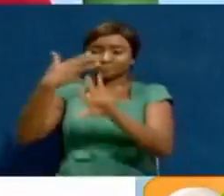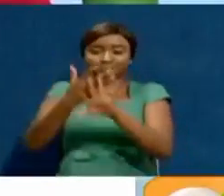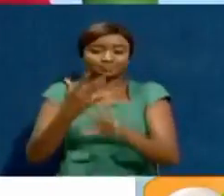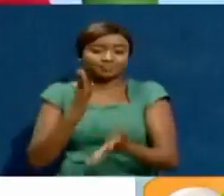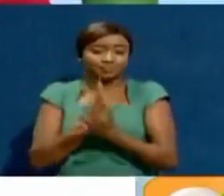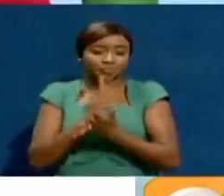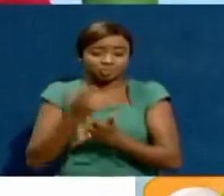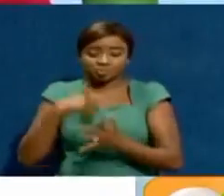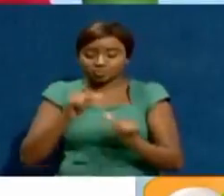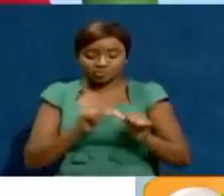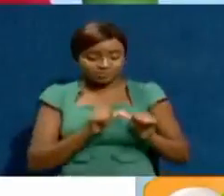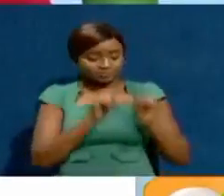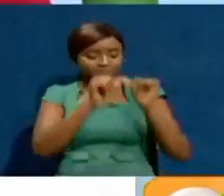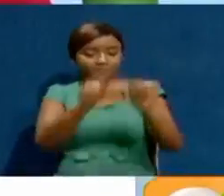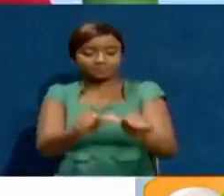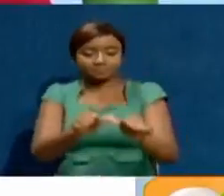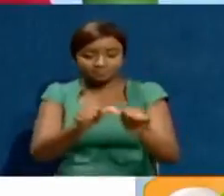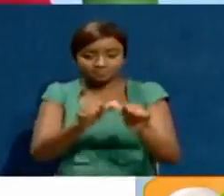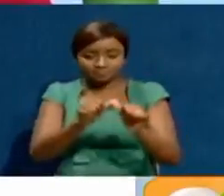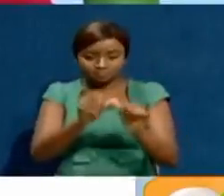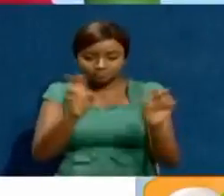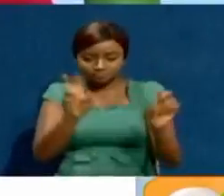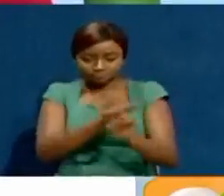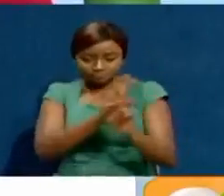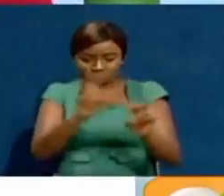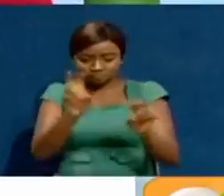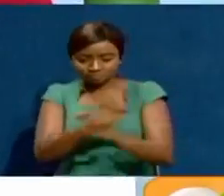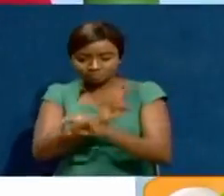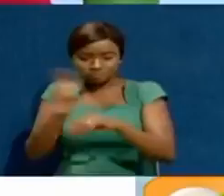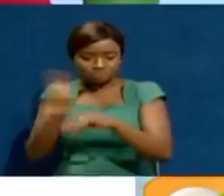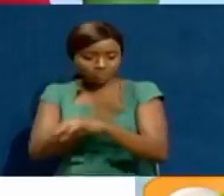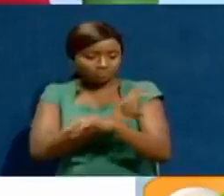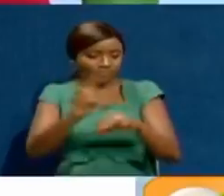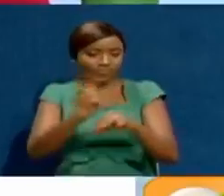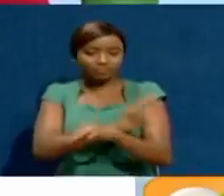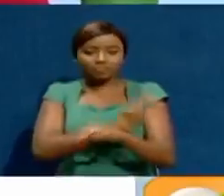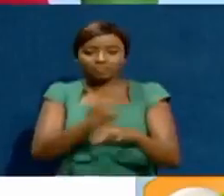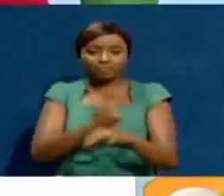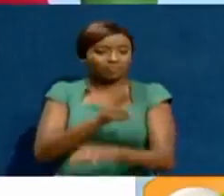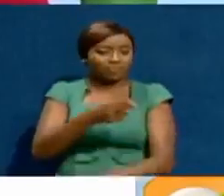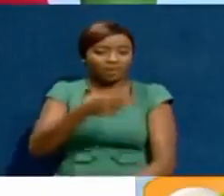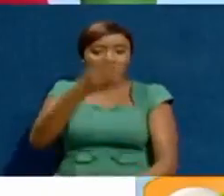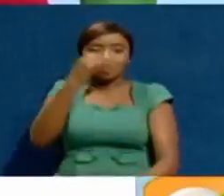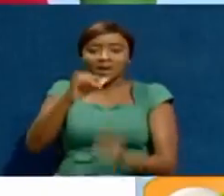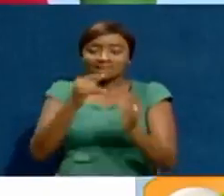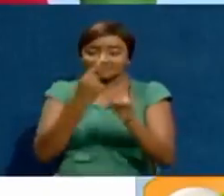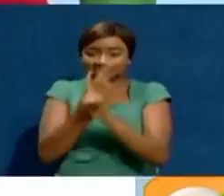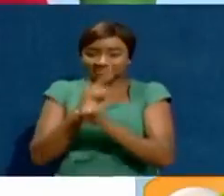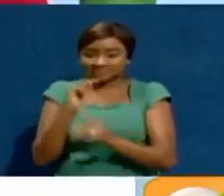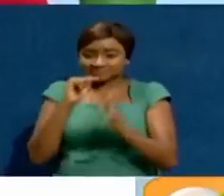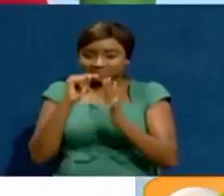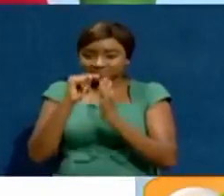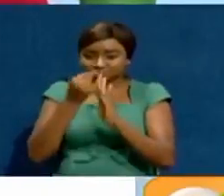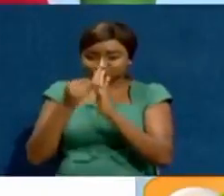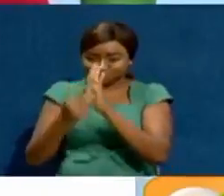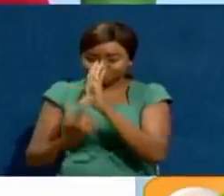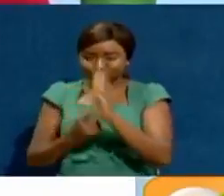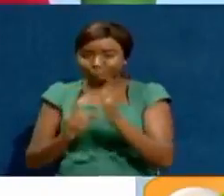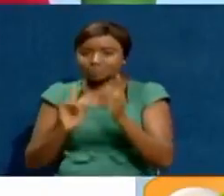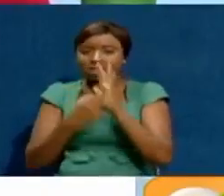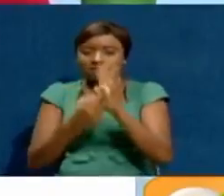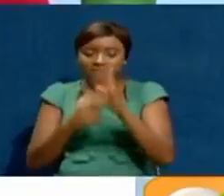have maintained higher surveillance than would be normal, because some of the measures we have taken, especially the opening of the